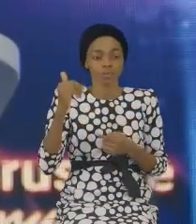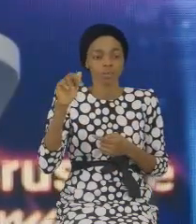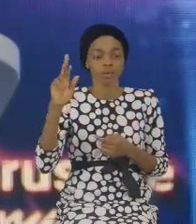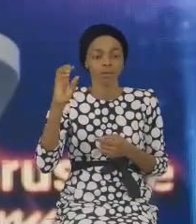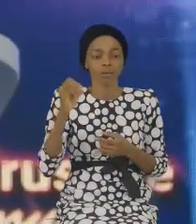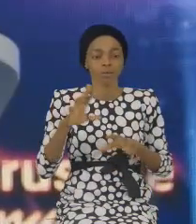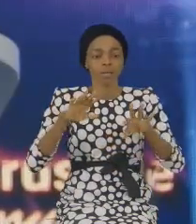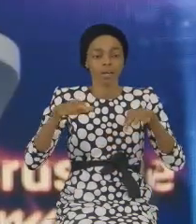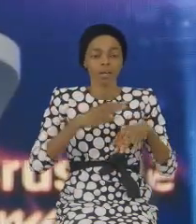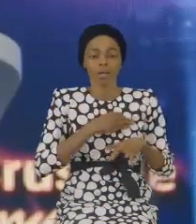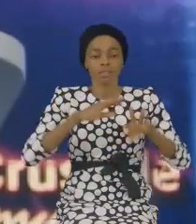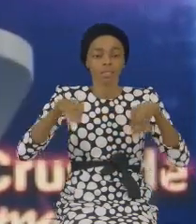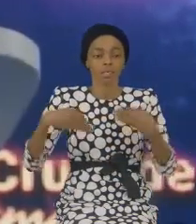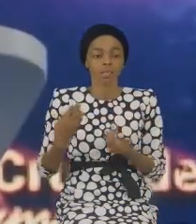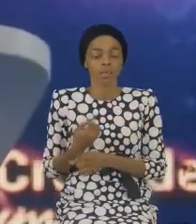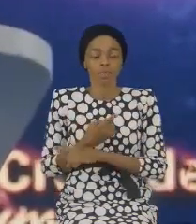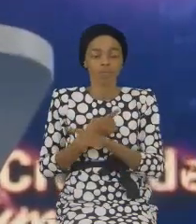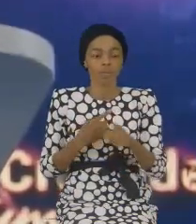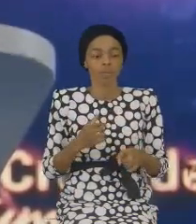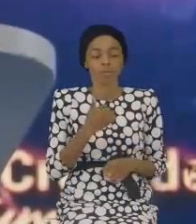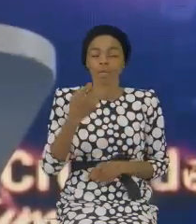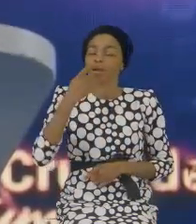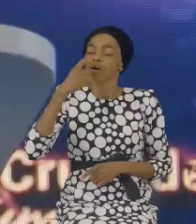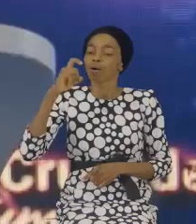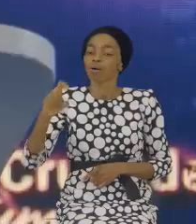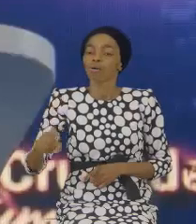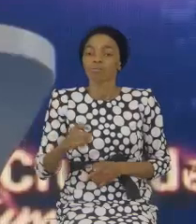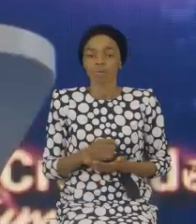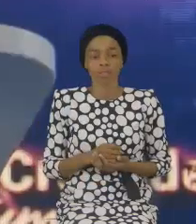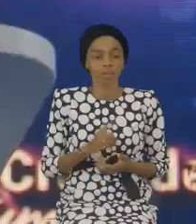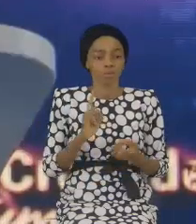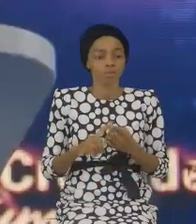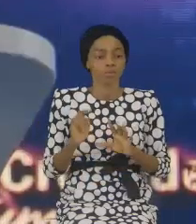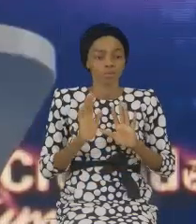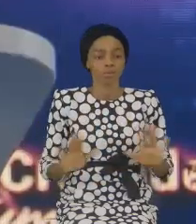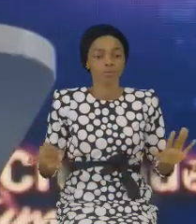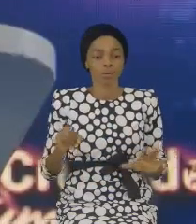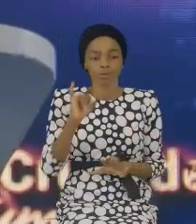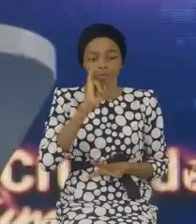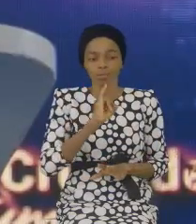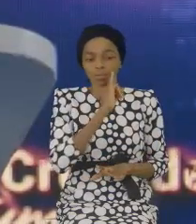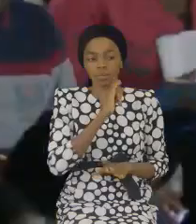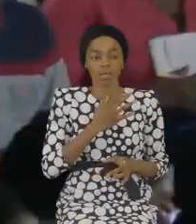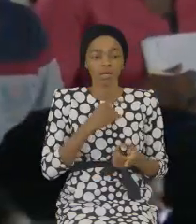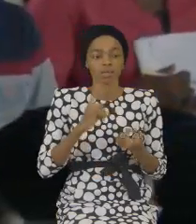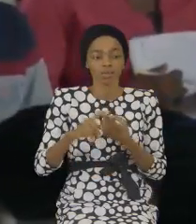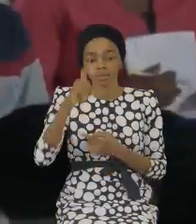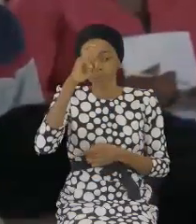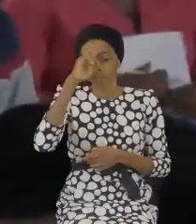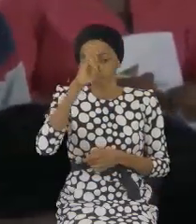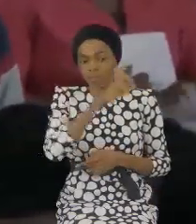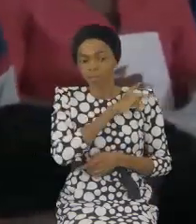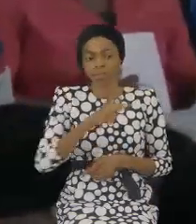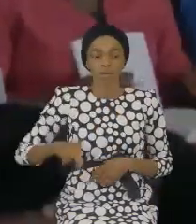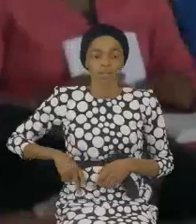and gave them a charge unto the children of Israel and unto Pharaoh